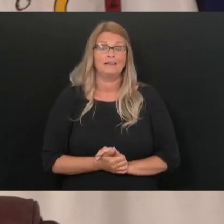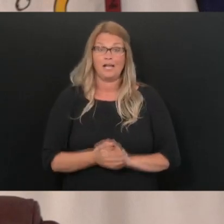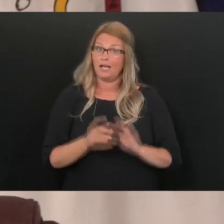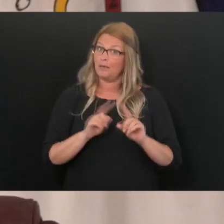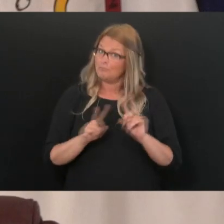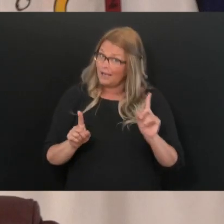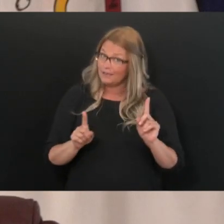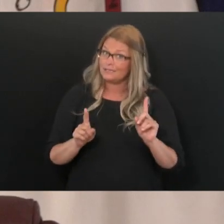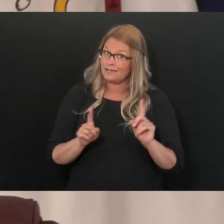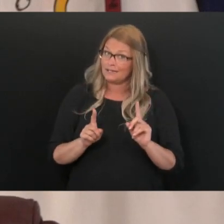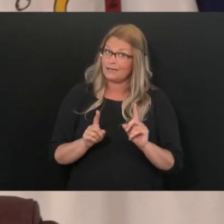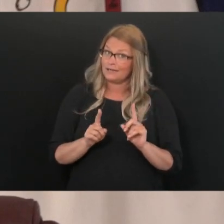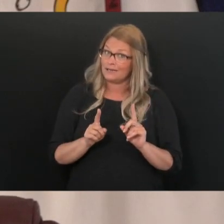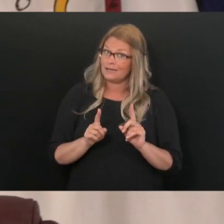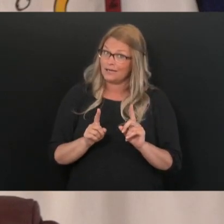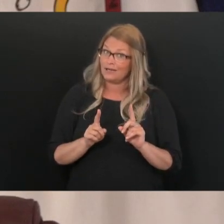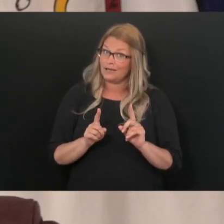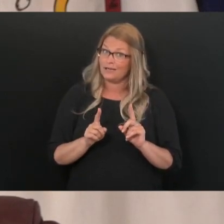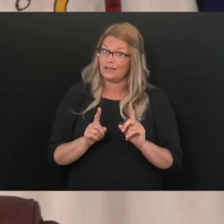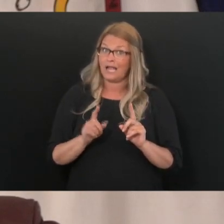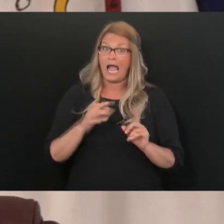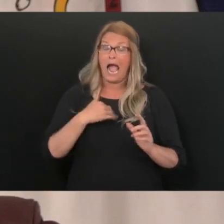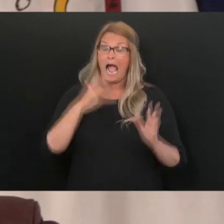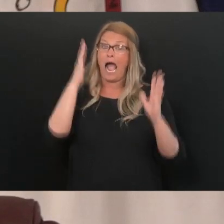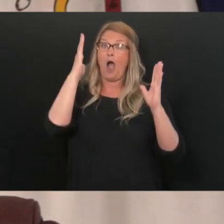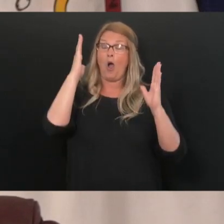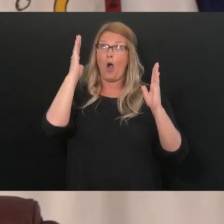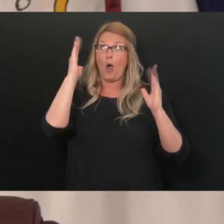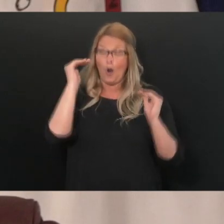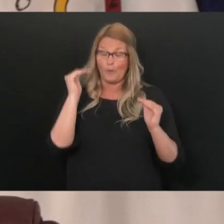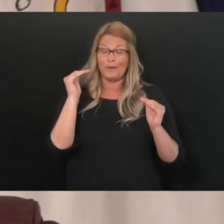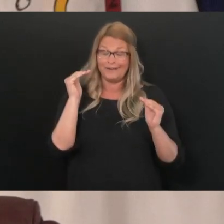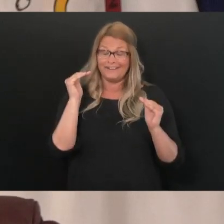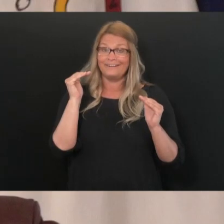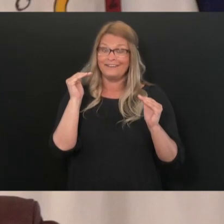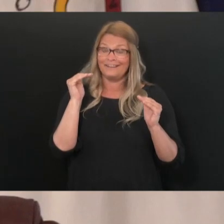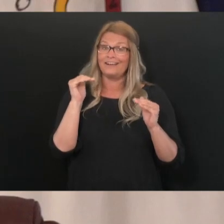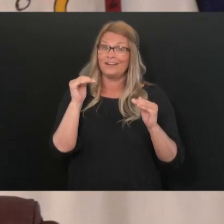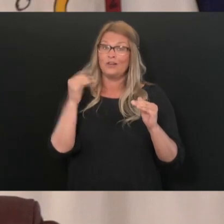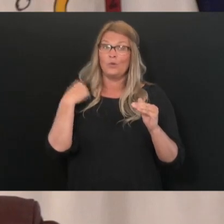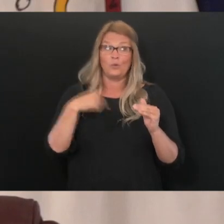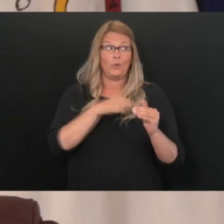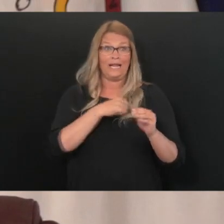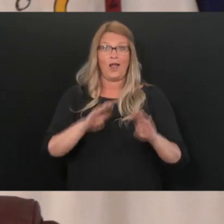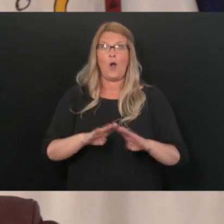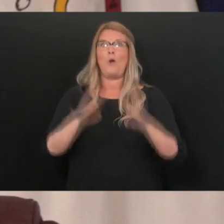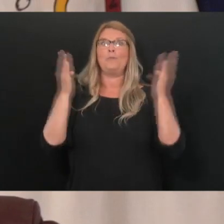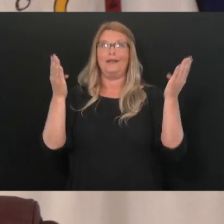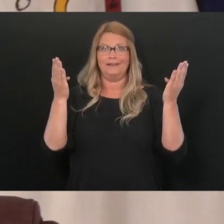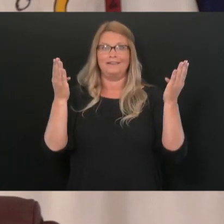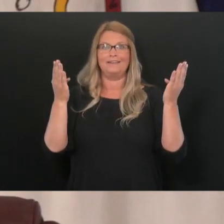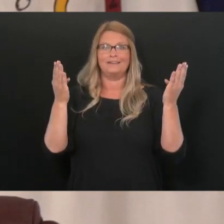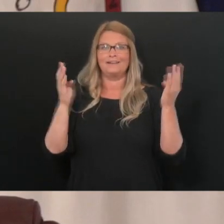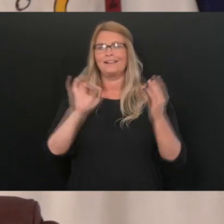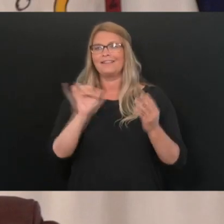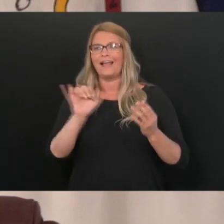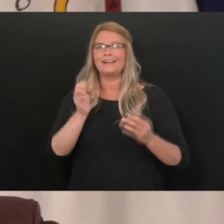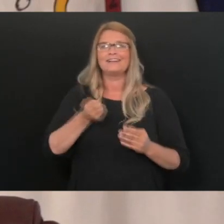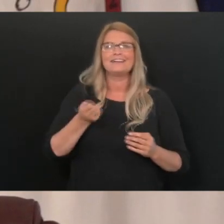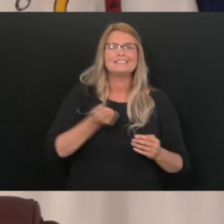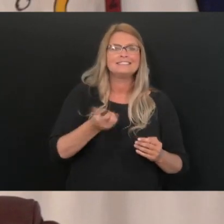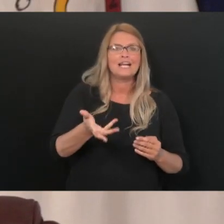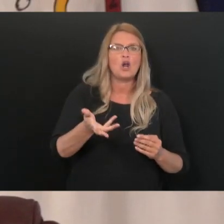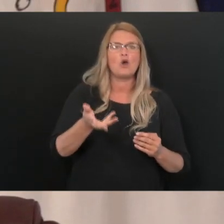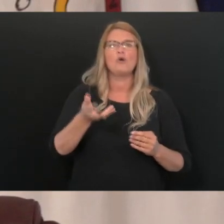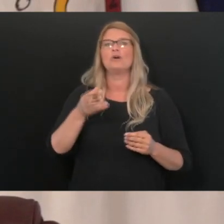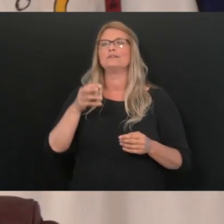same time, what I'm really hopeful of is as we begin to open up, things like our casinos or